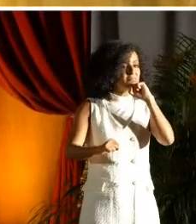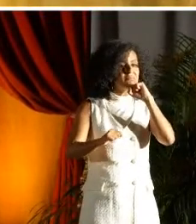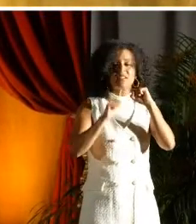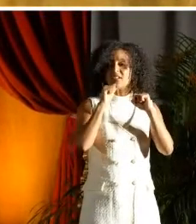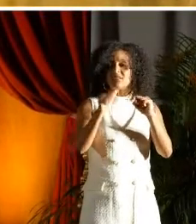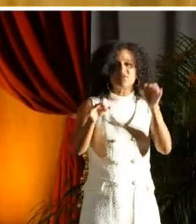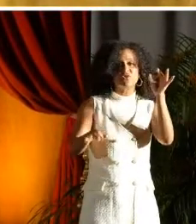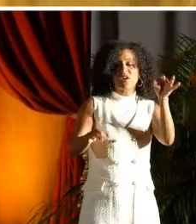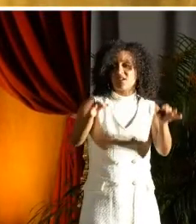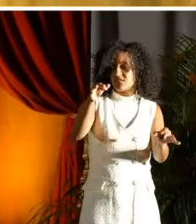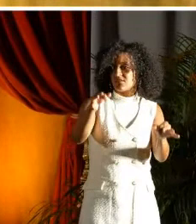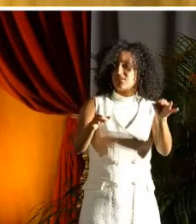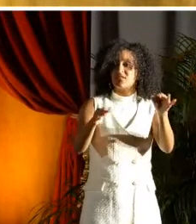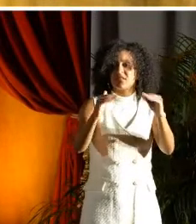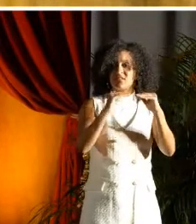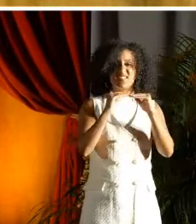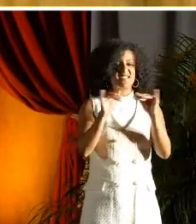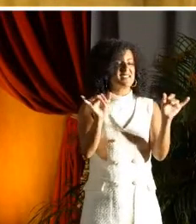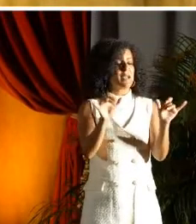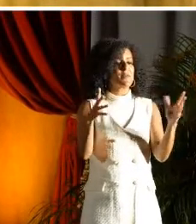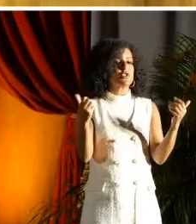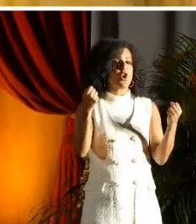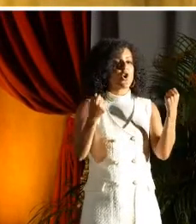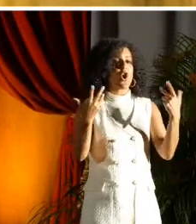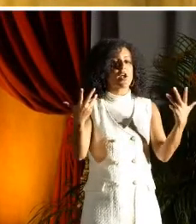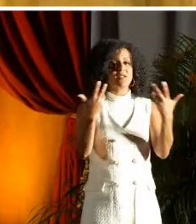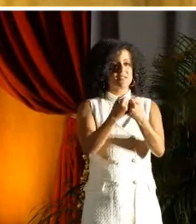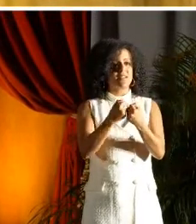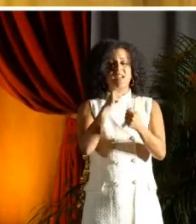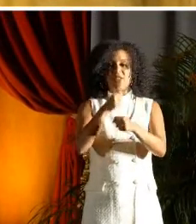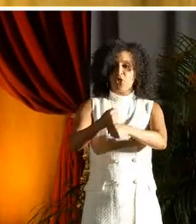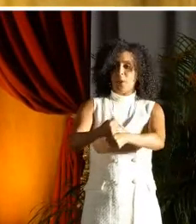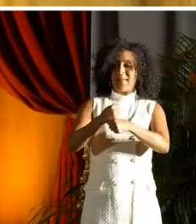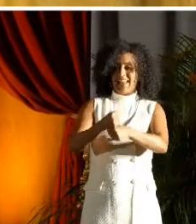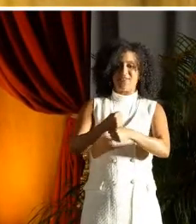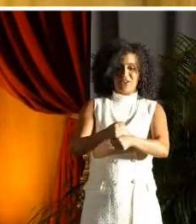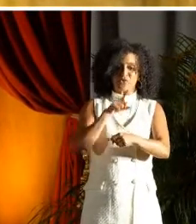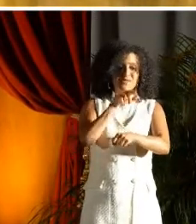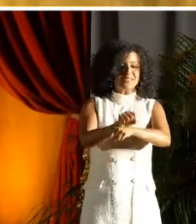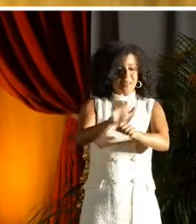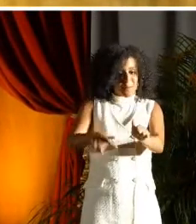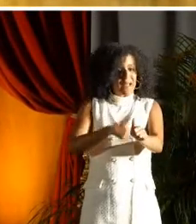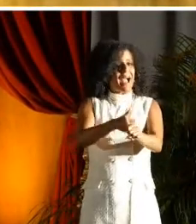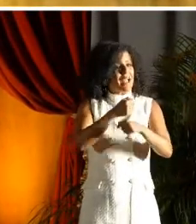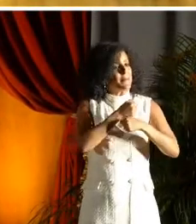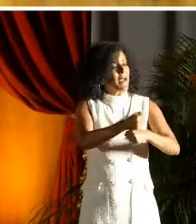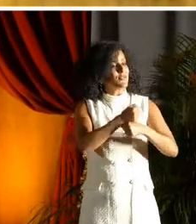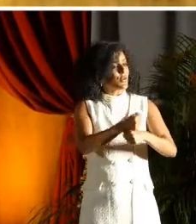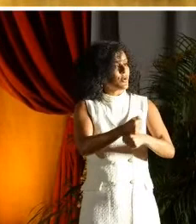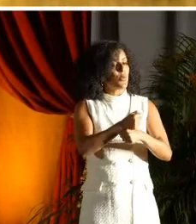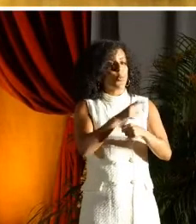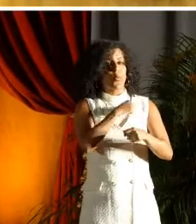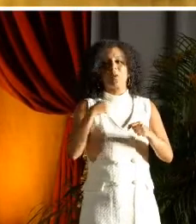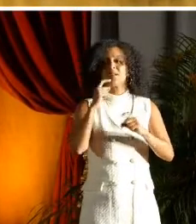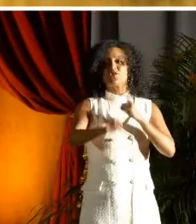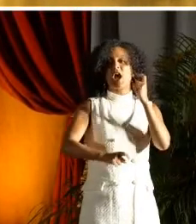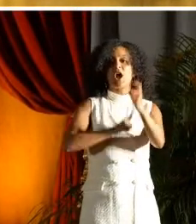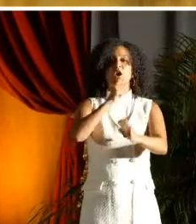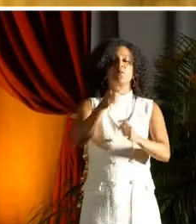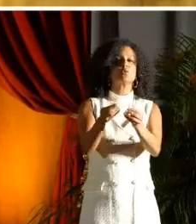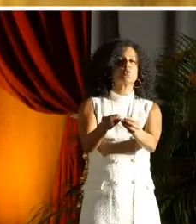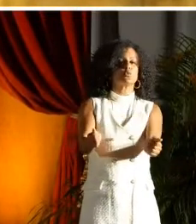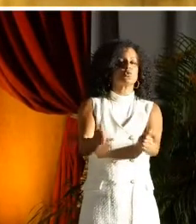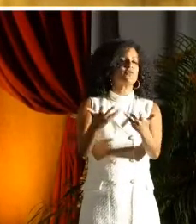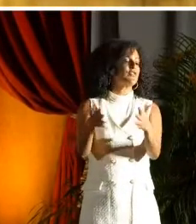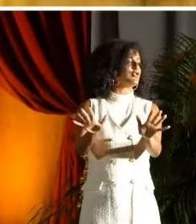see in the world almost like a car accident, and not that they're manufactured. And so we end up far too often getting charitable solutions to